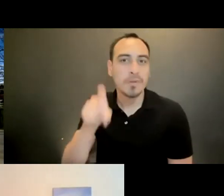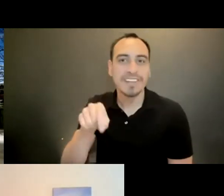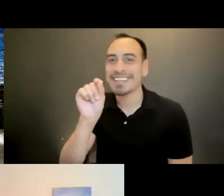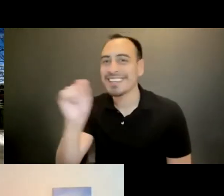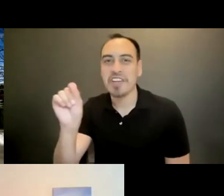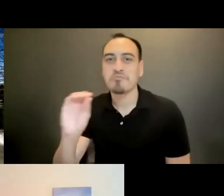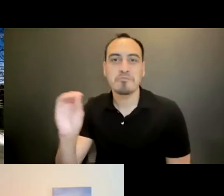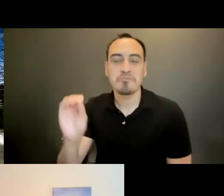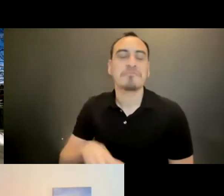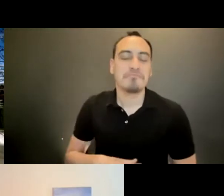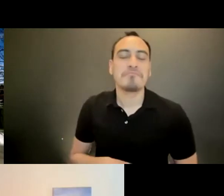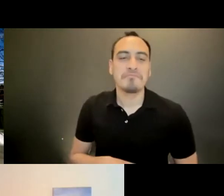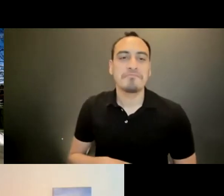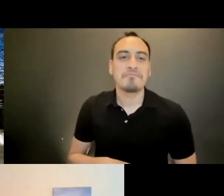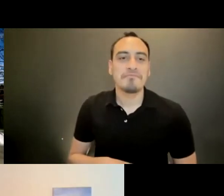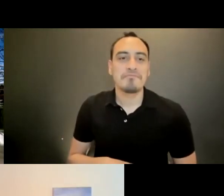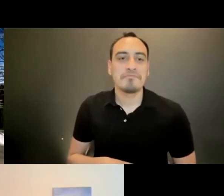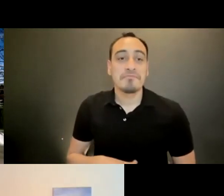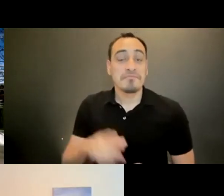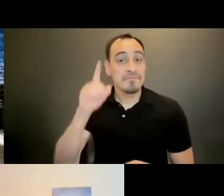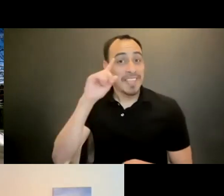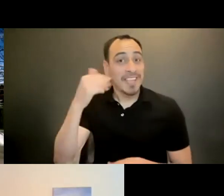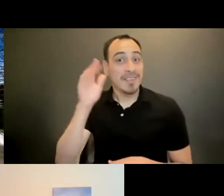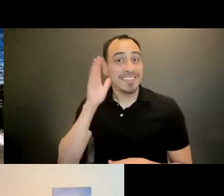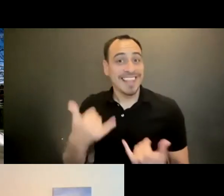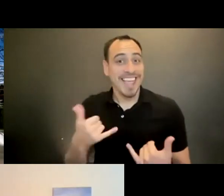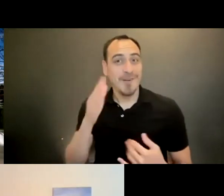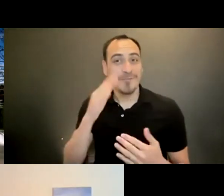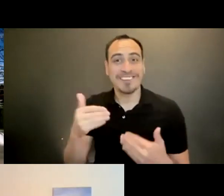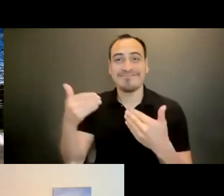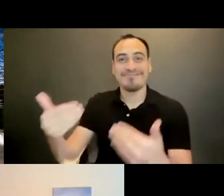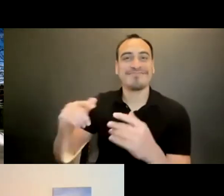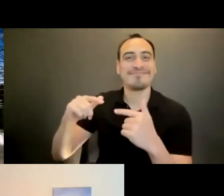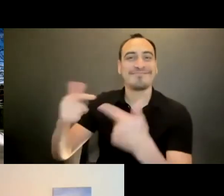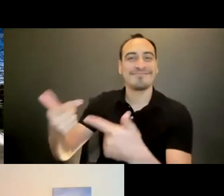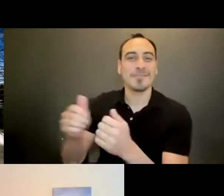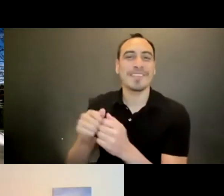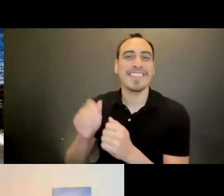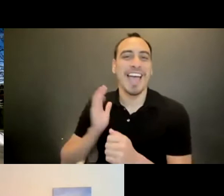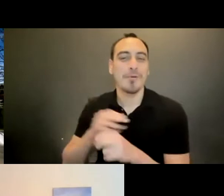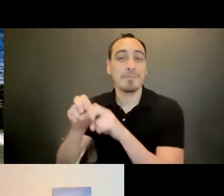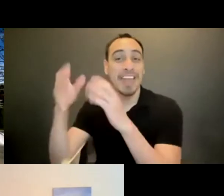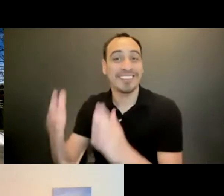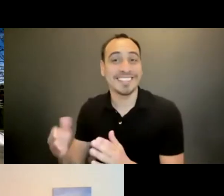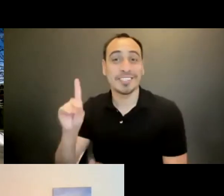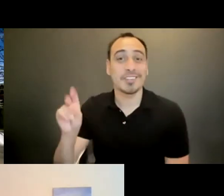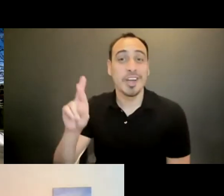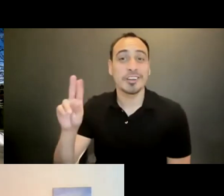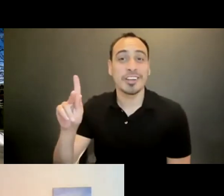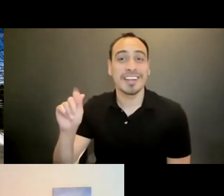And with that, I think we will turn it over to our panelists. So Dr. Kasirye, would you like to start us off this